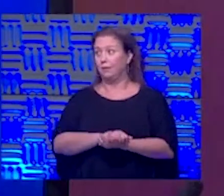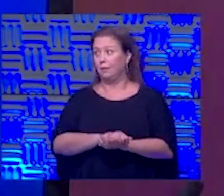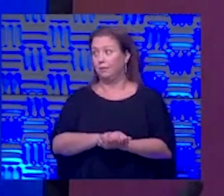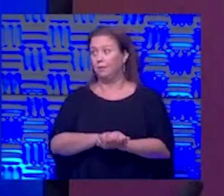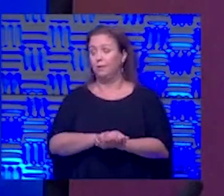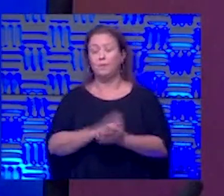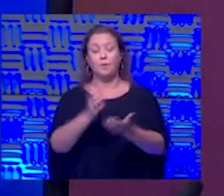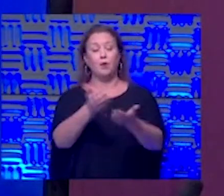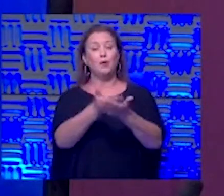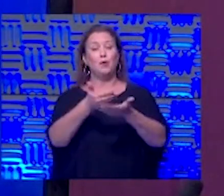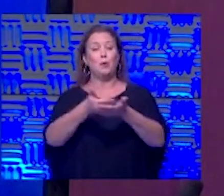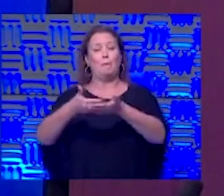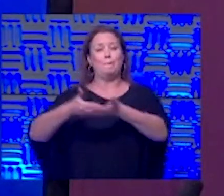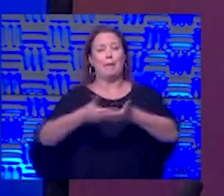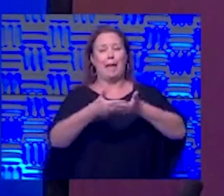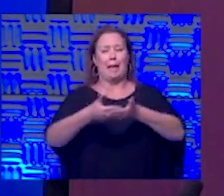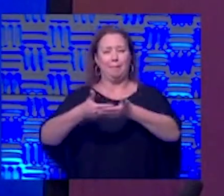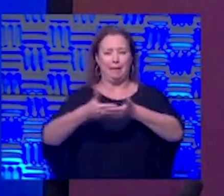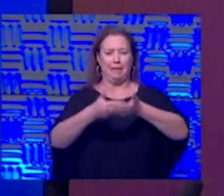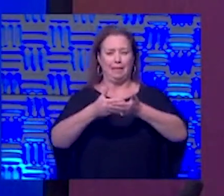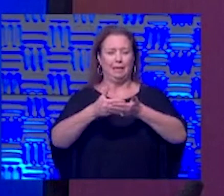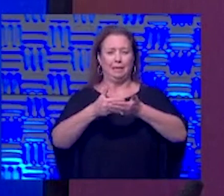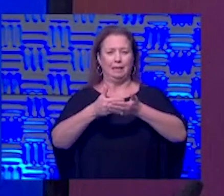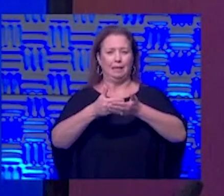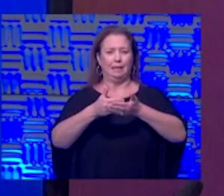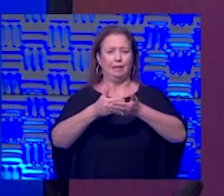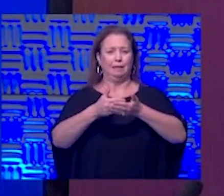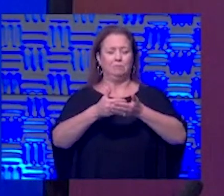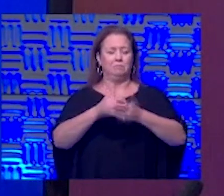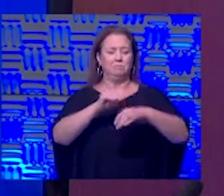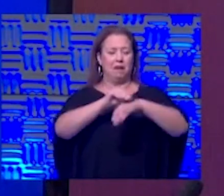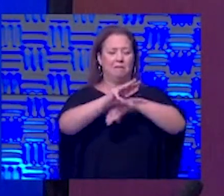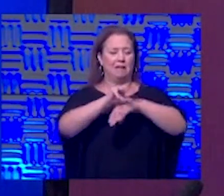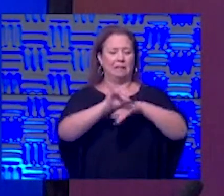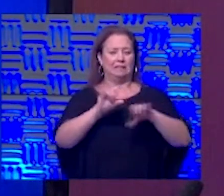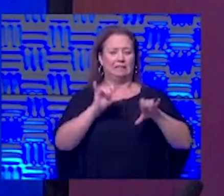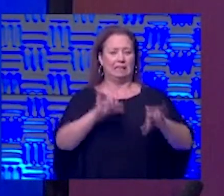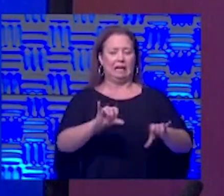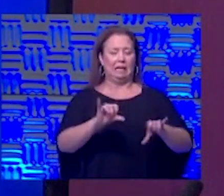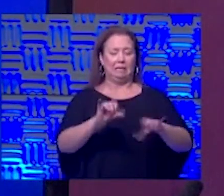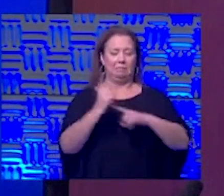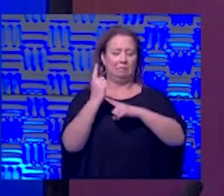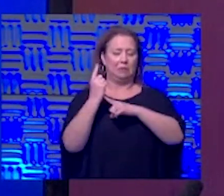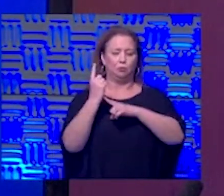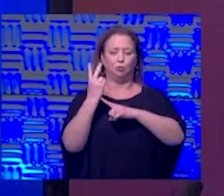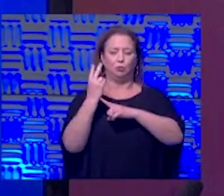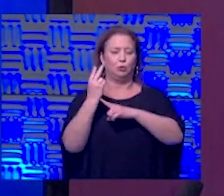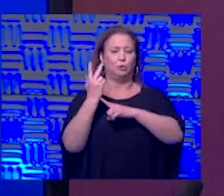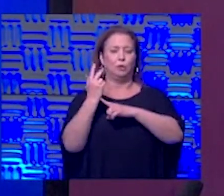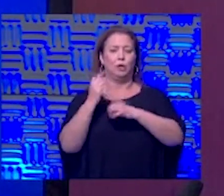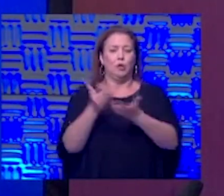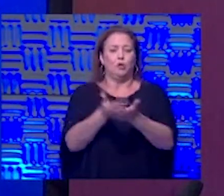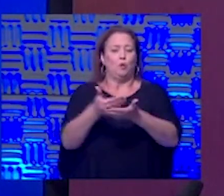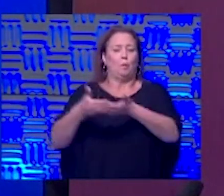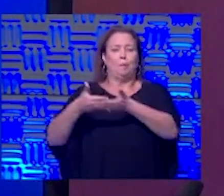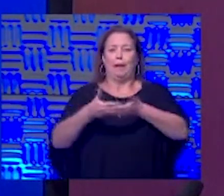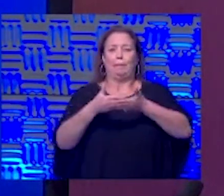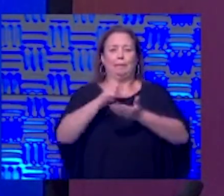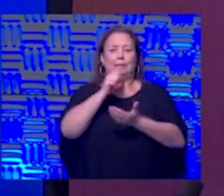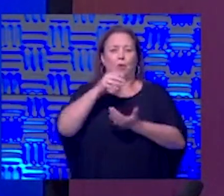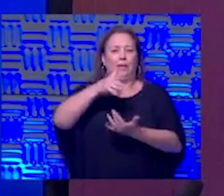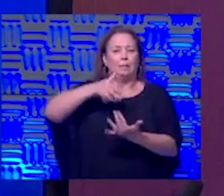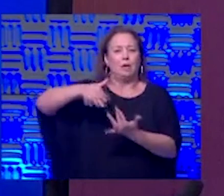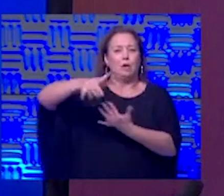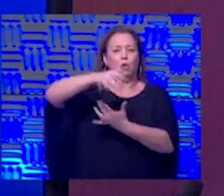Okay, so for newborns, to me, the advice has not changed from what it was last year and the year before. Newborns don't need to be